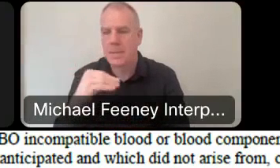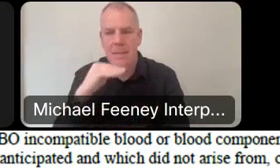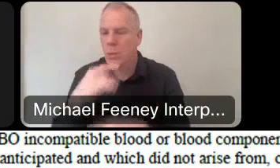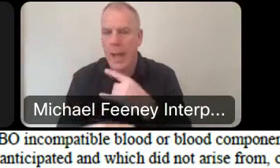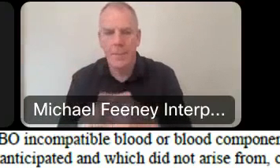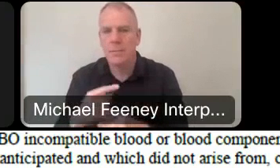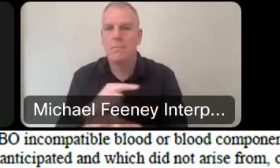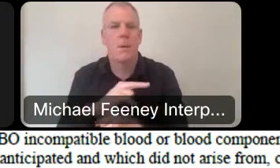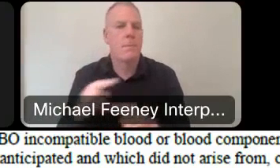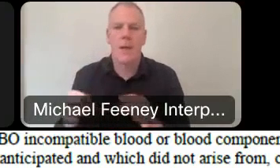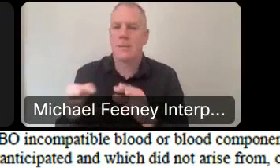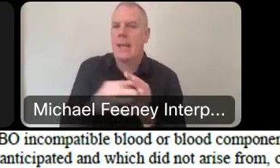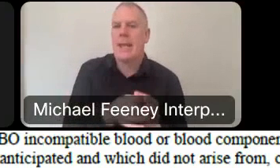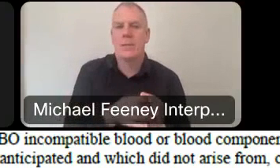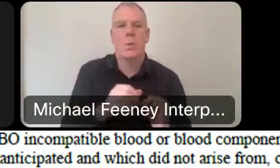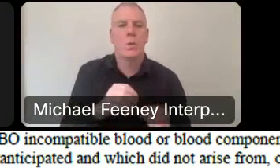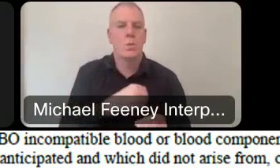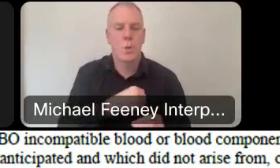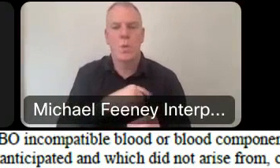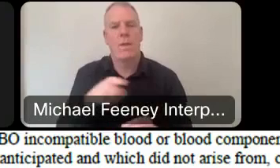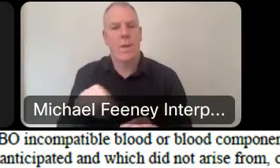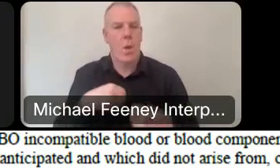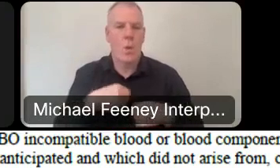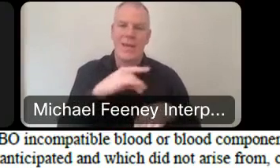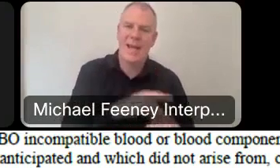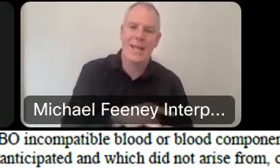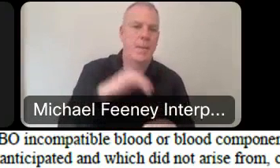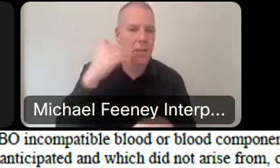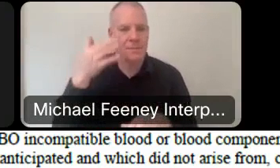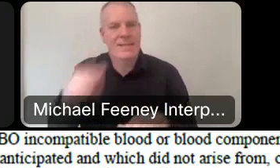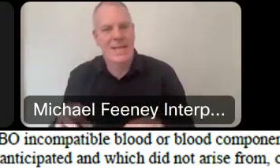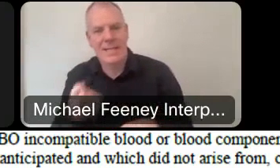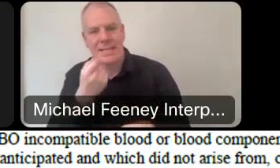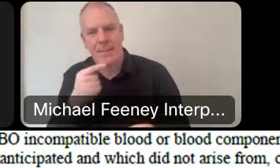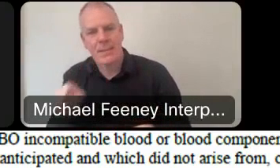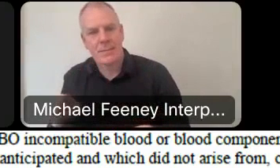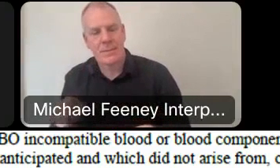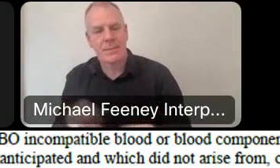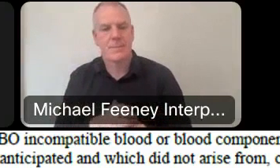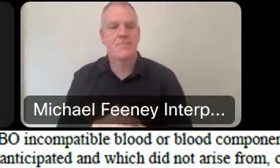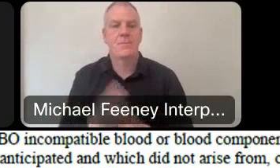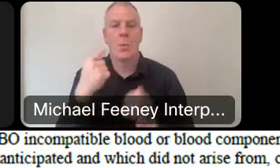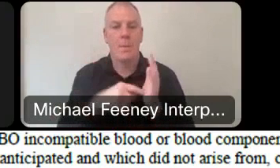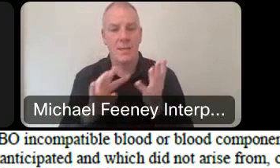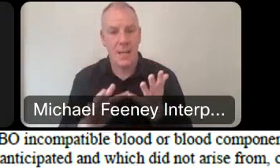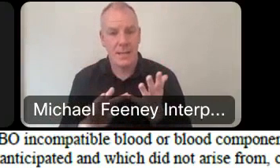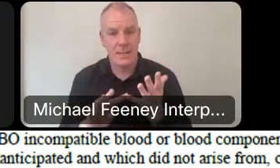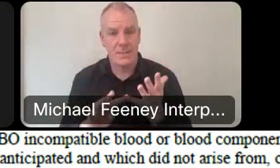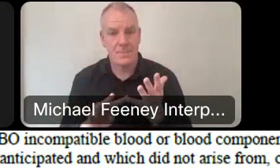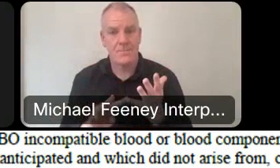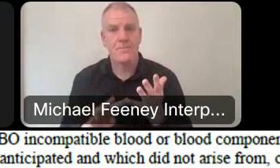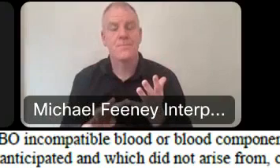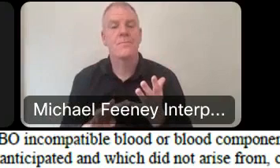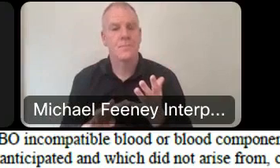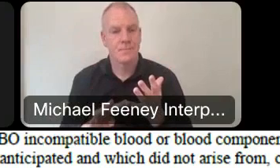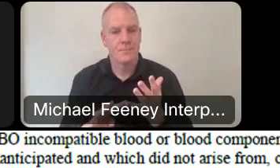arise from or was a consequence attributed to the illness of the patient. 1.9, so a number